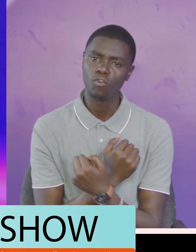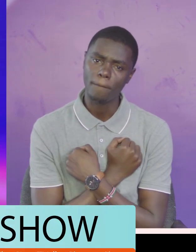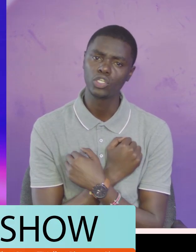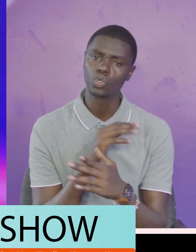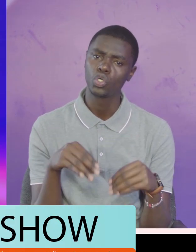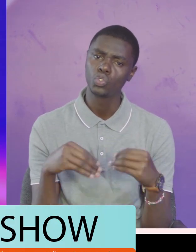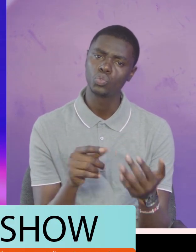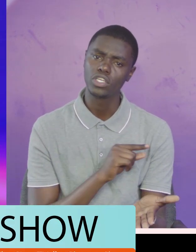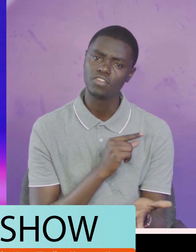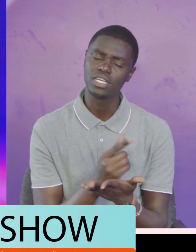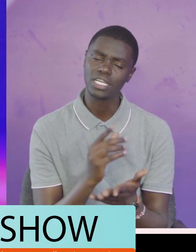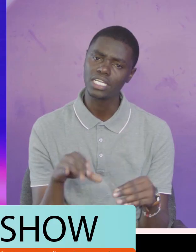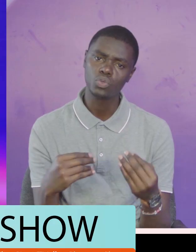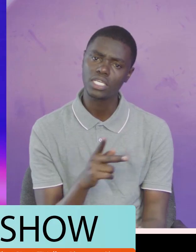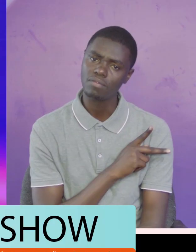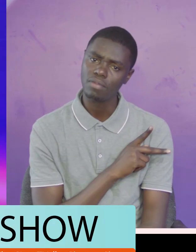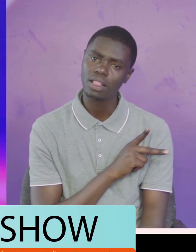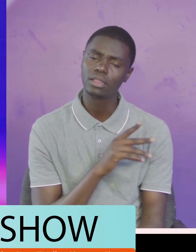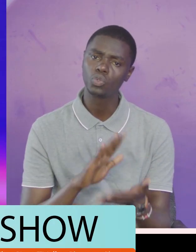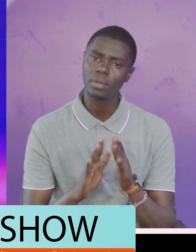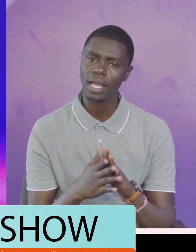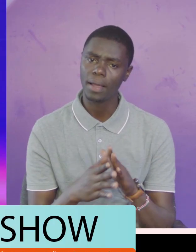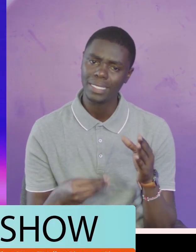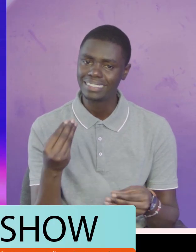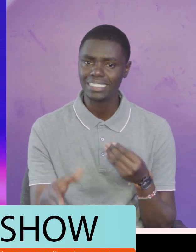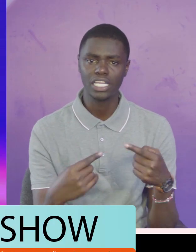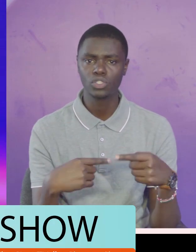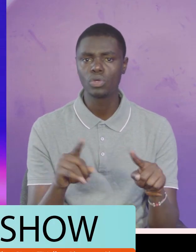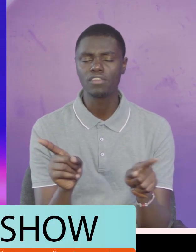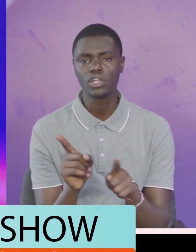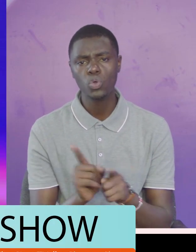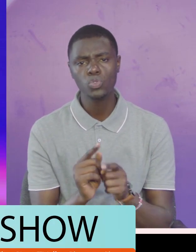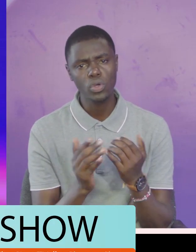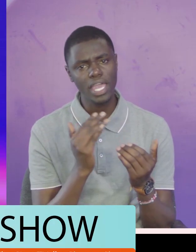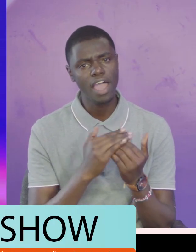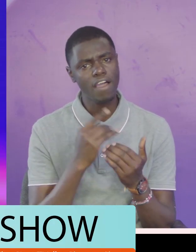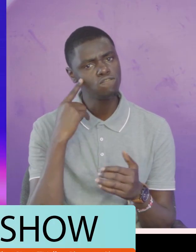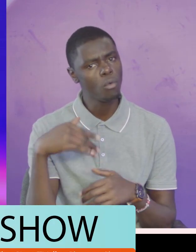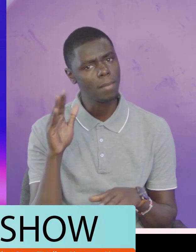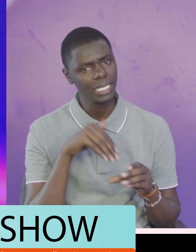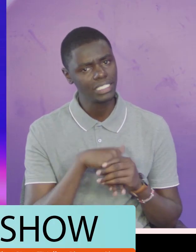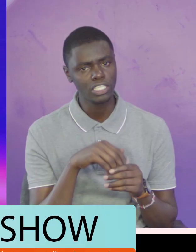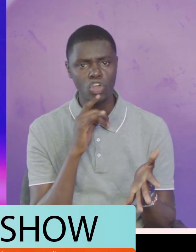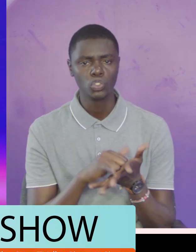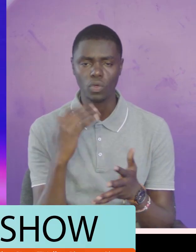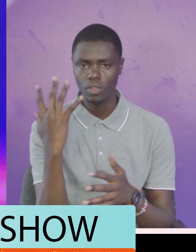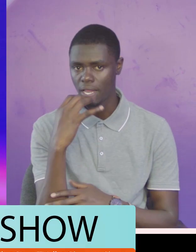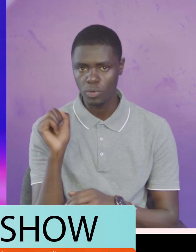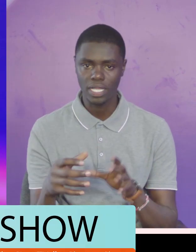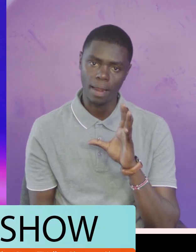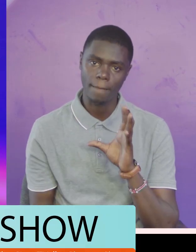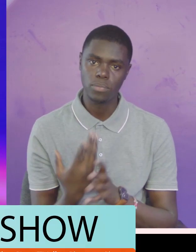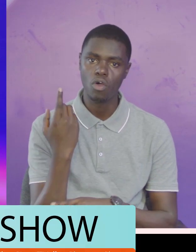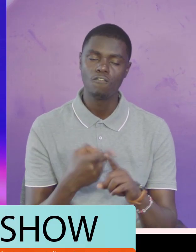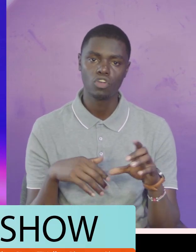give compassion, to give grace, to give kindness, to be generous to yourself, and take care of your inside so that beauty can flow